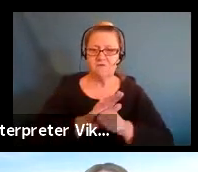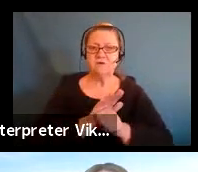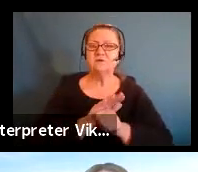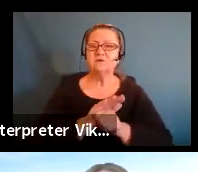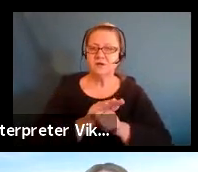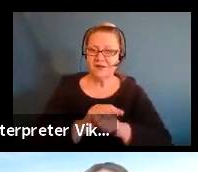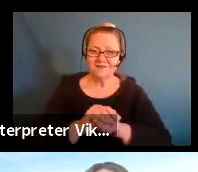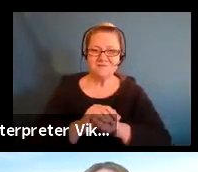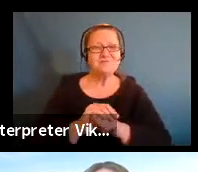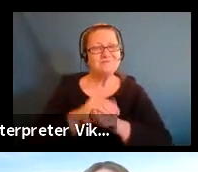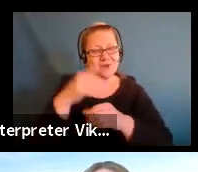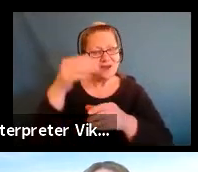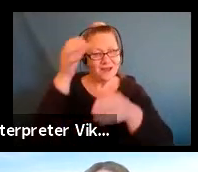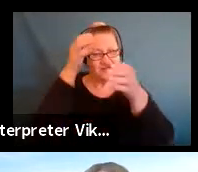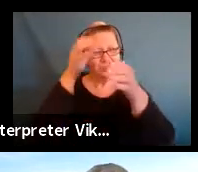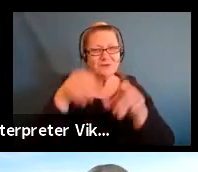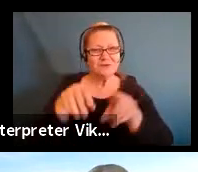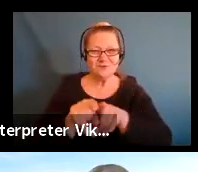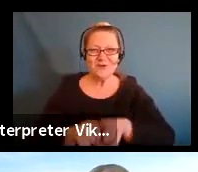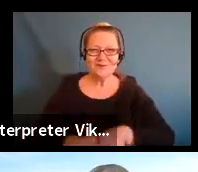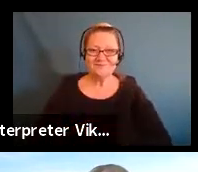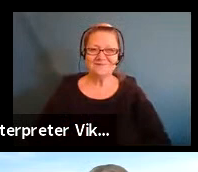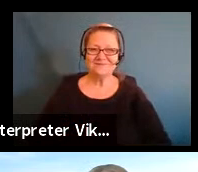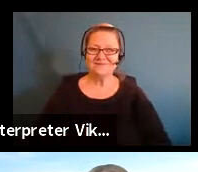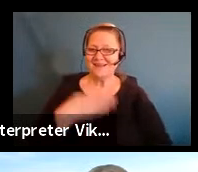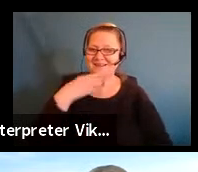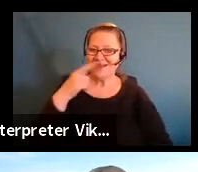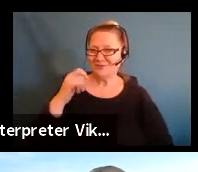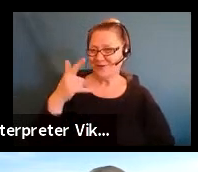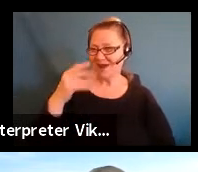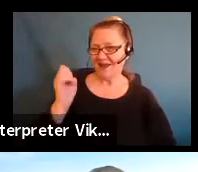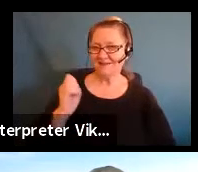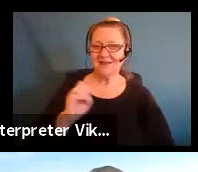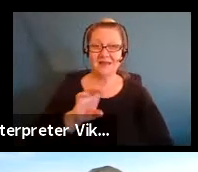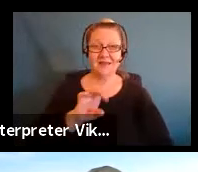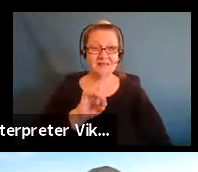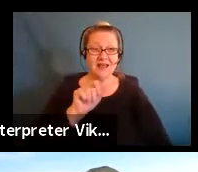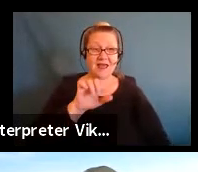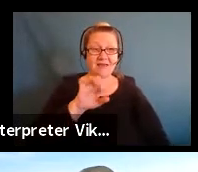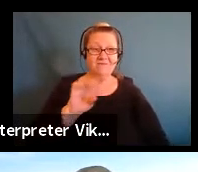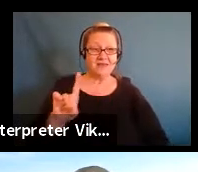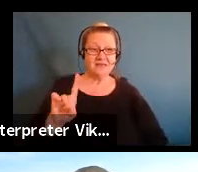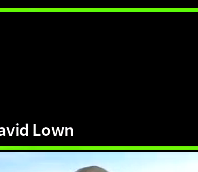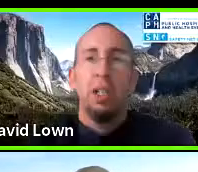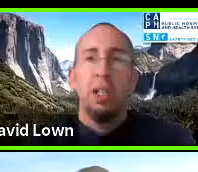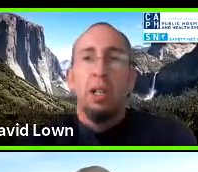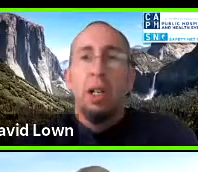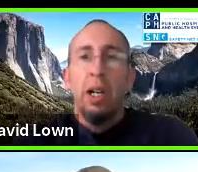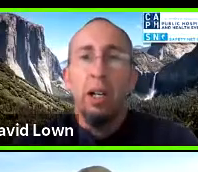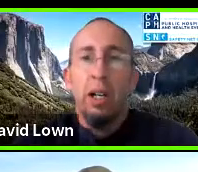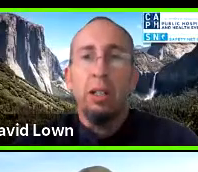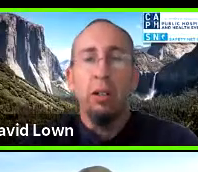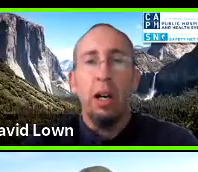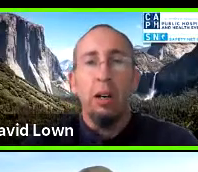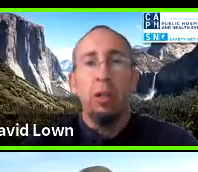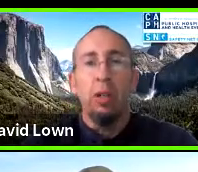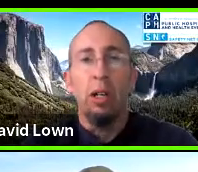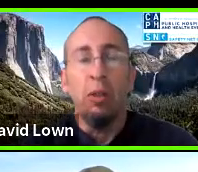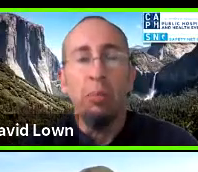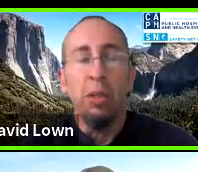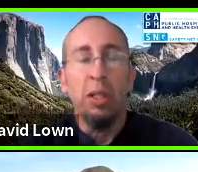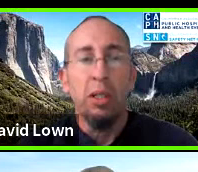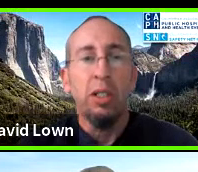well. Thanks, Grace. Let's go on to David Lown. David, why don't you introduce yourself? Hi, David